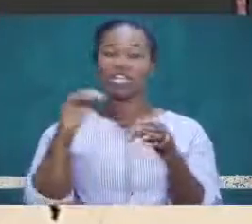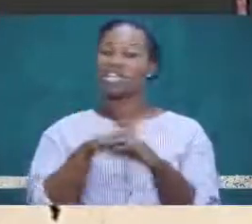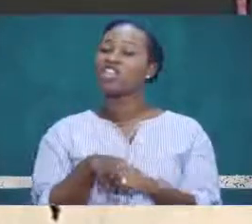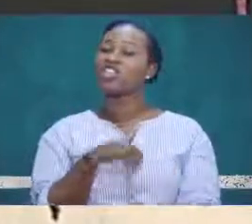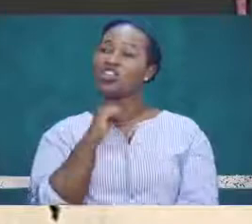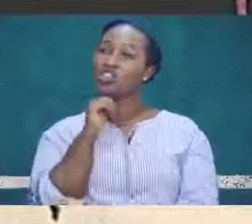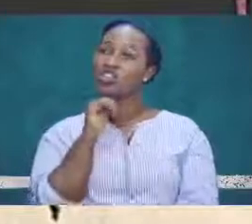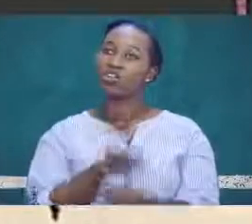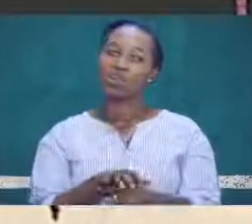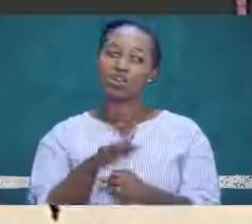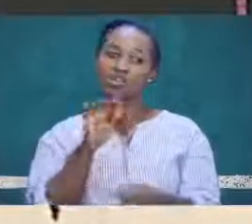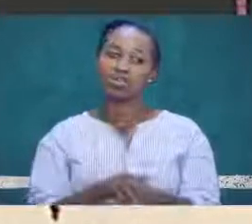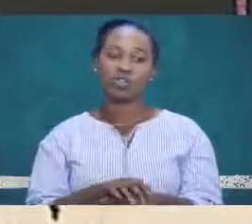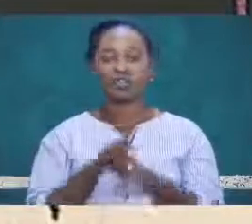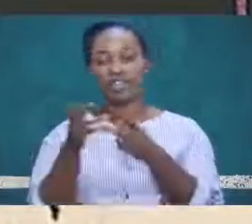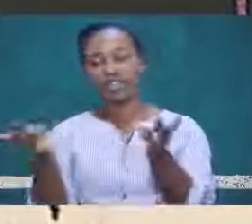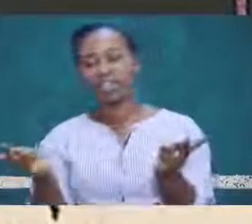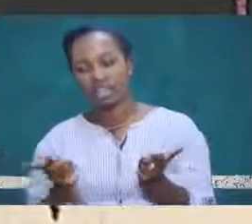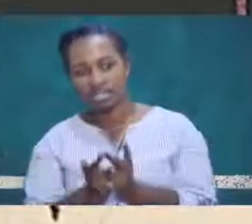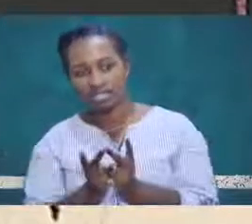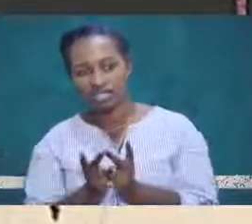lots of areas,